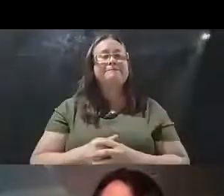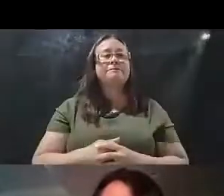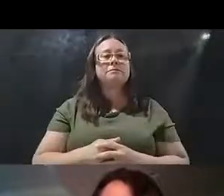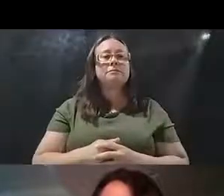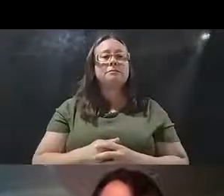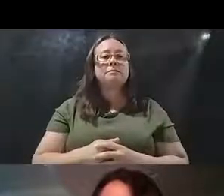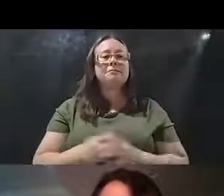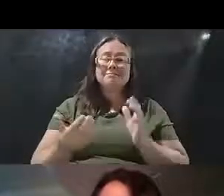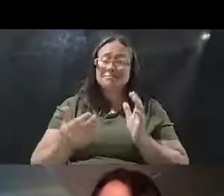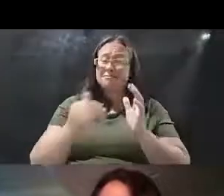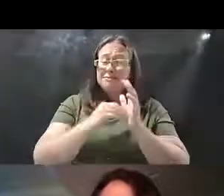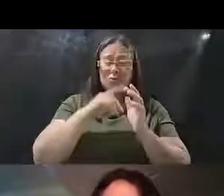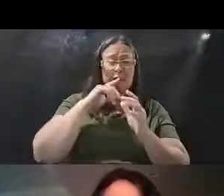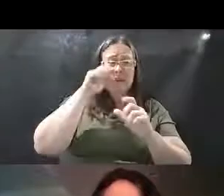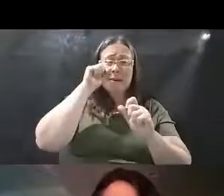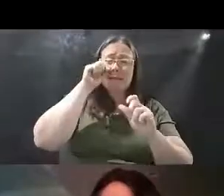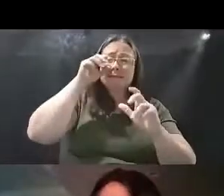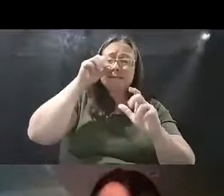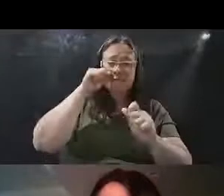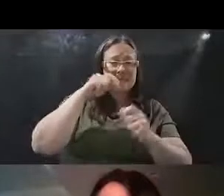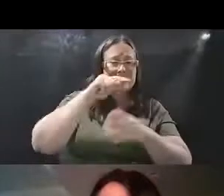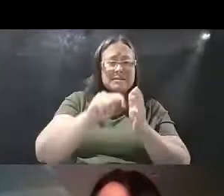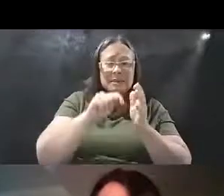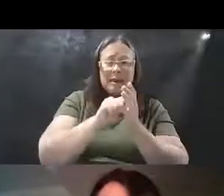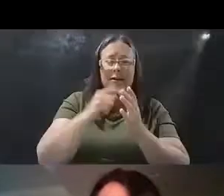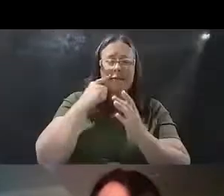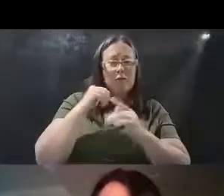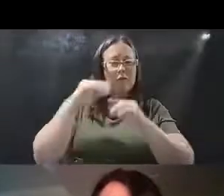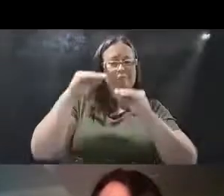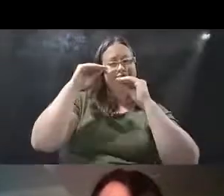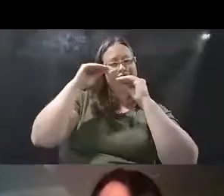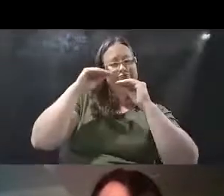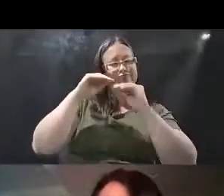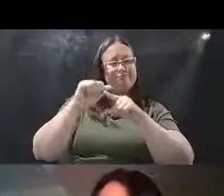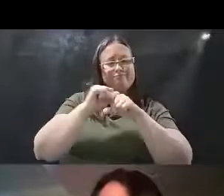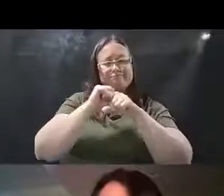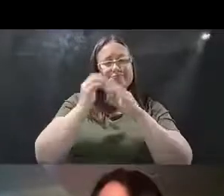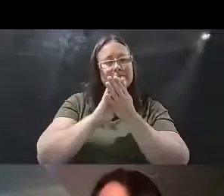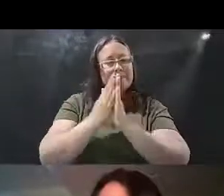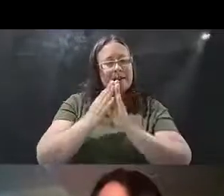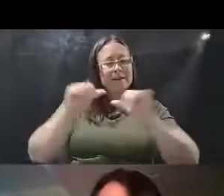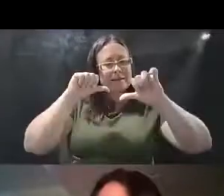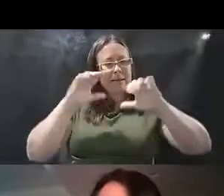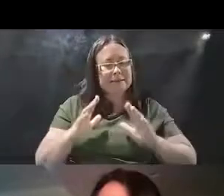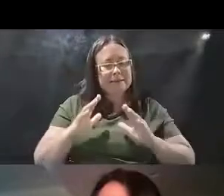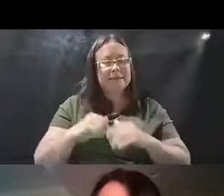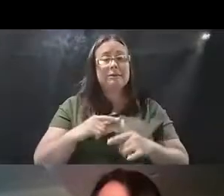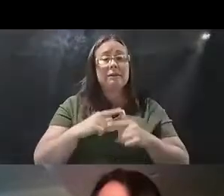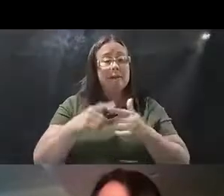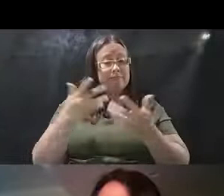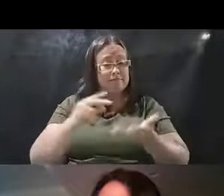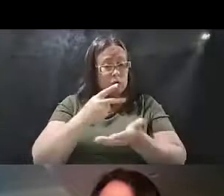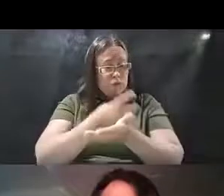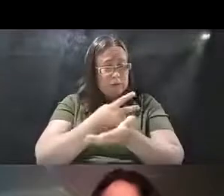again, just an amazing time to be trained as a scientist. After graduate school, I